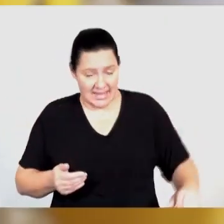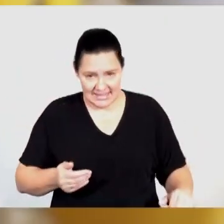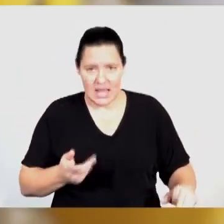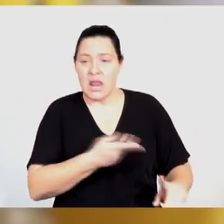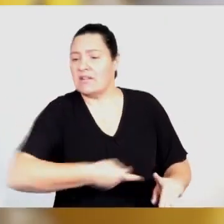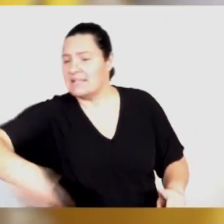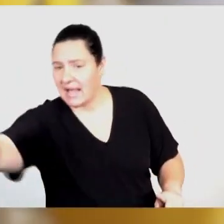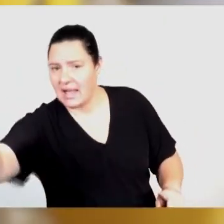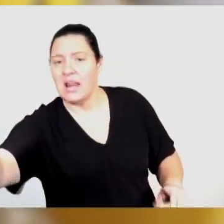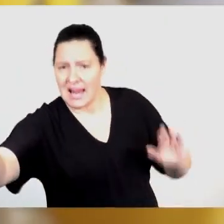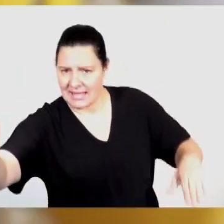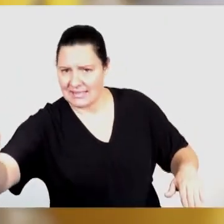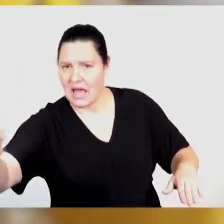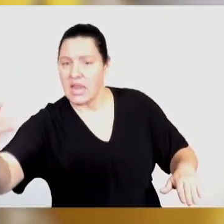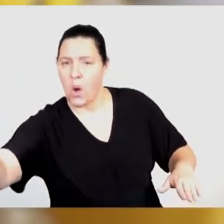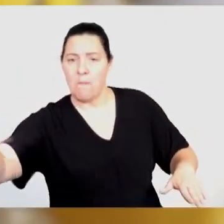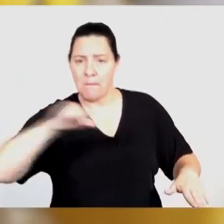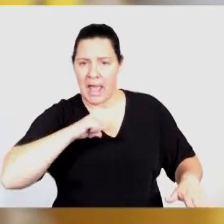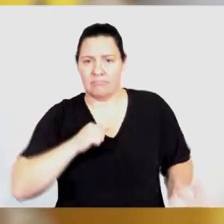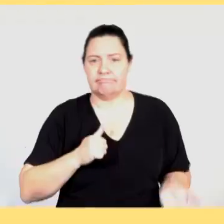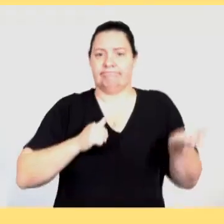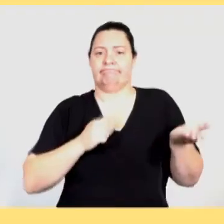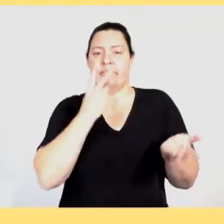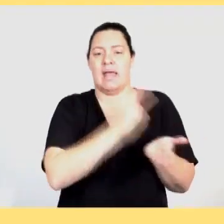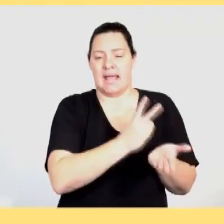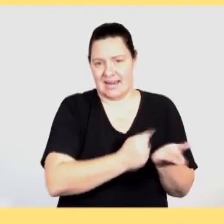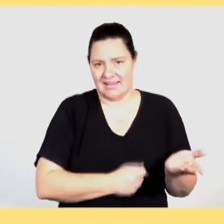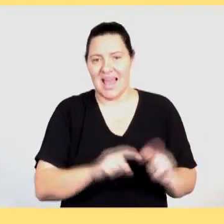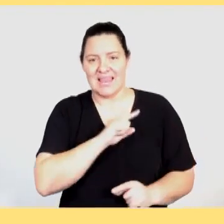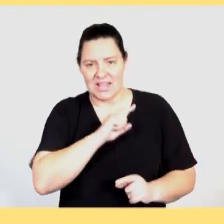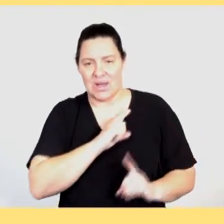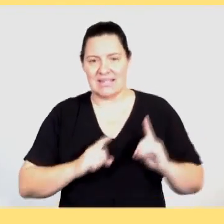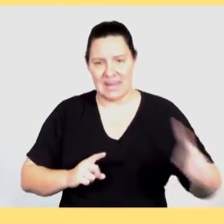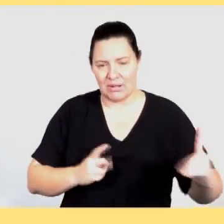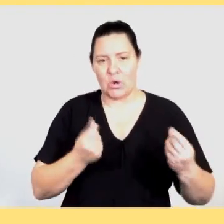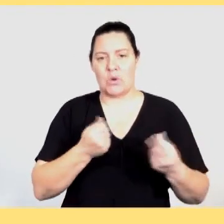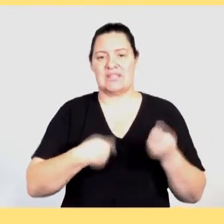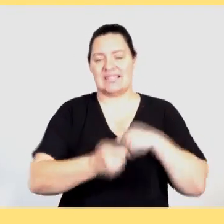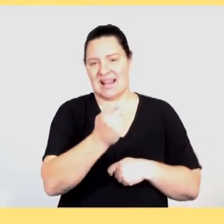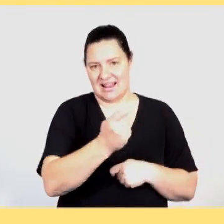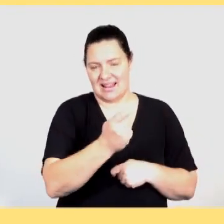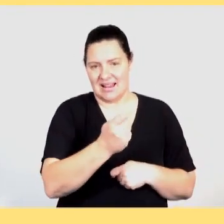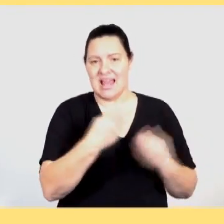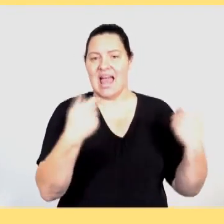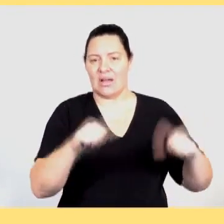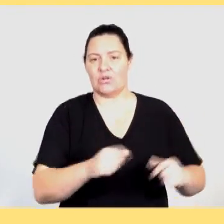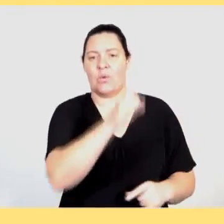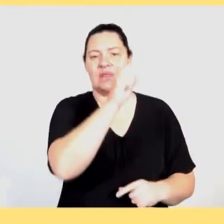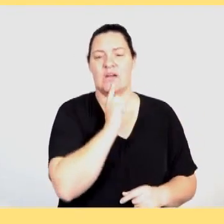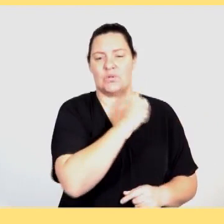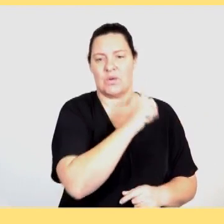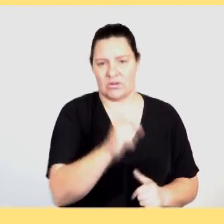is returning goods to us. Hence you see here, I have debited with cost of sales in my trading stock